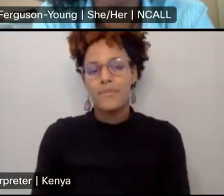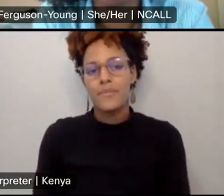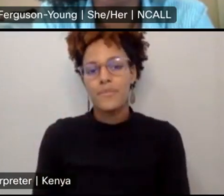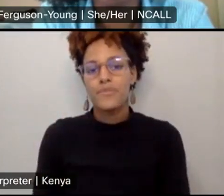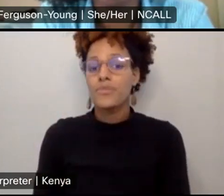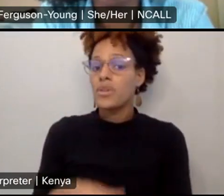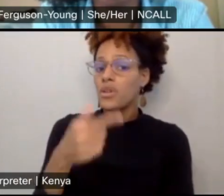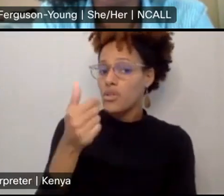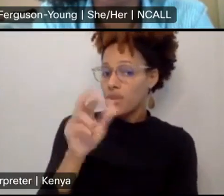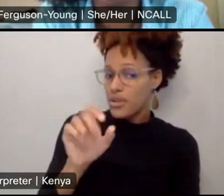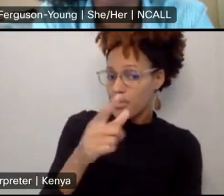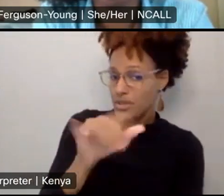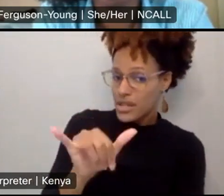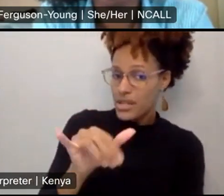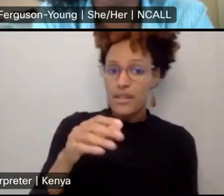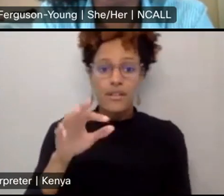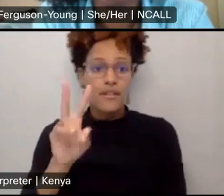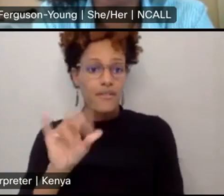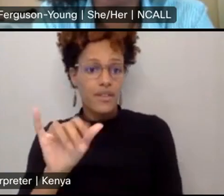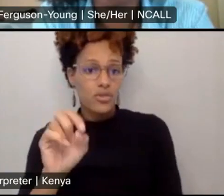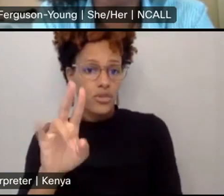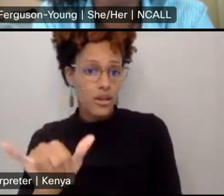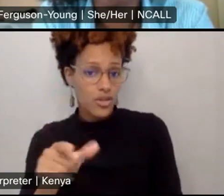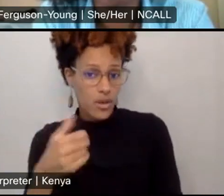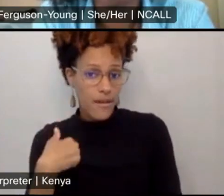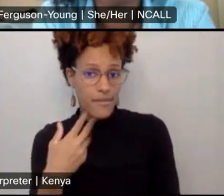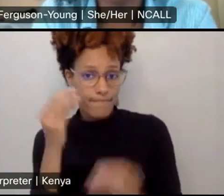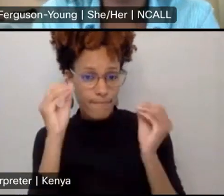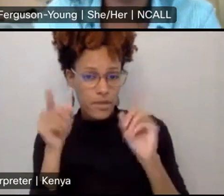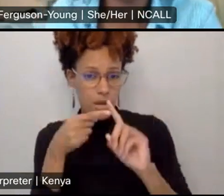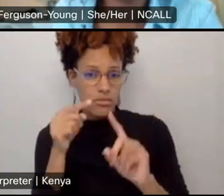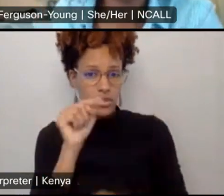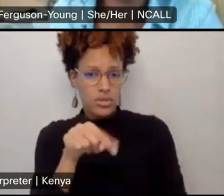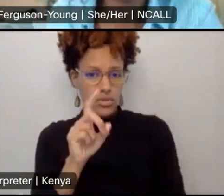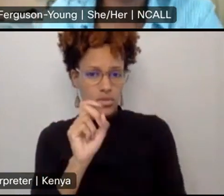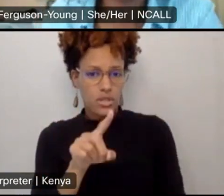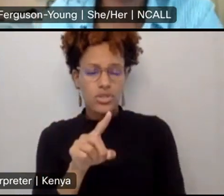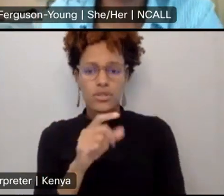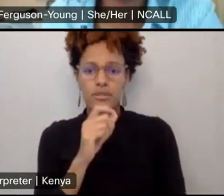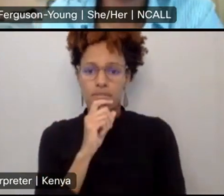Gregory or Victoria, do you have any thoughts around this question at all?